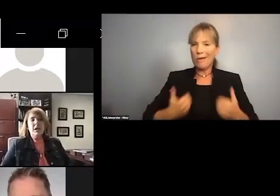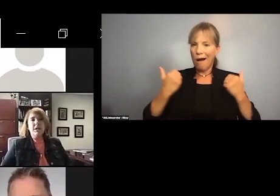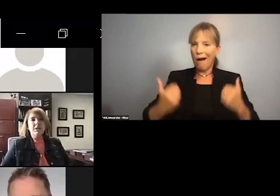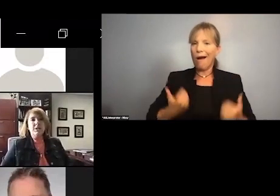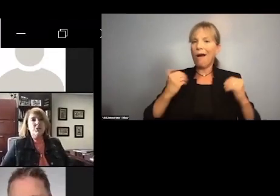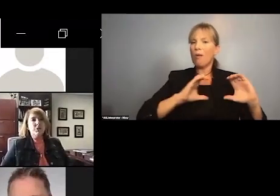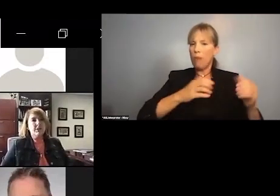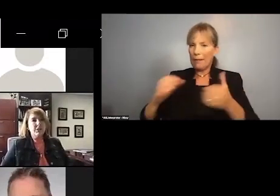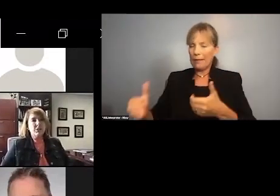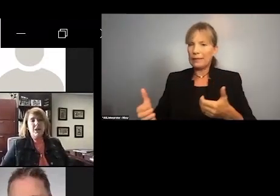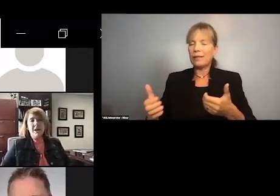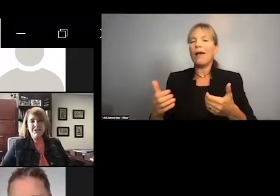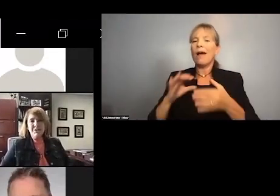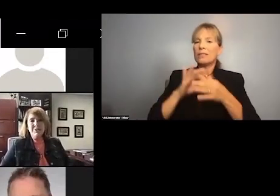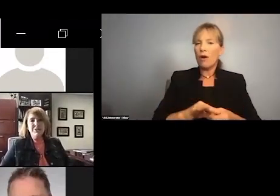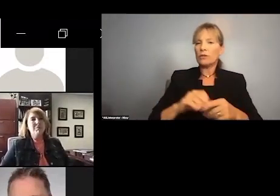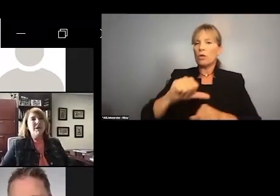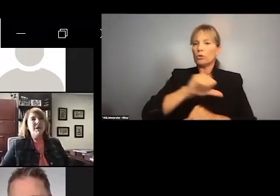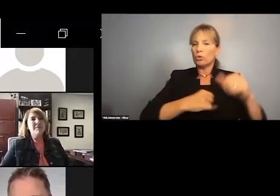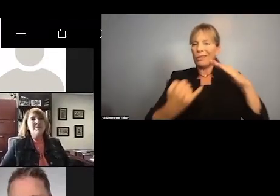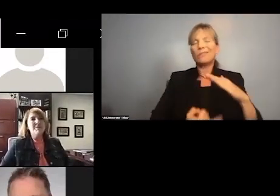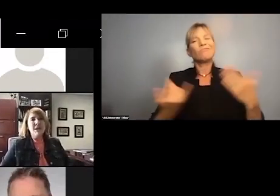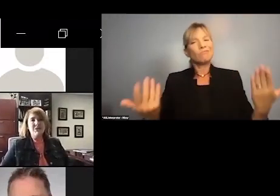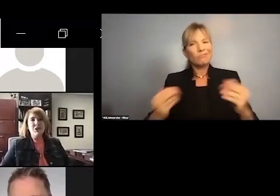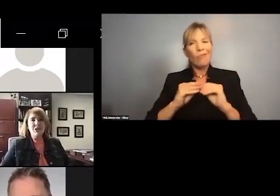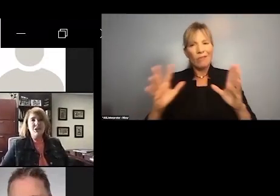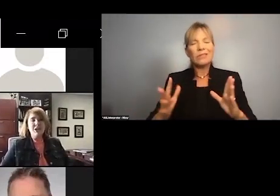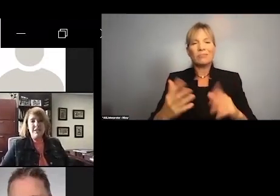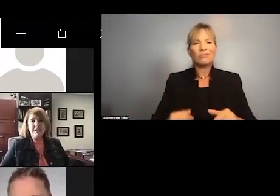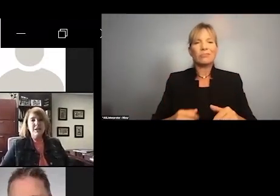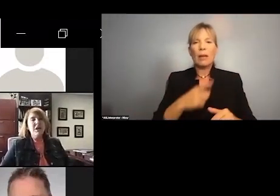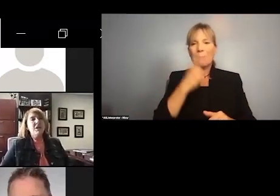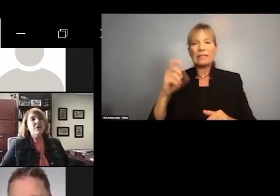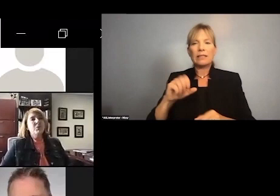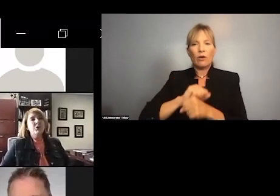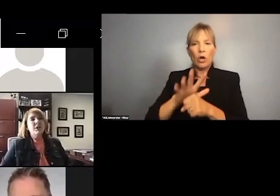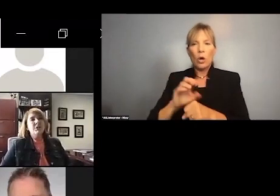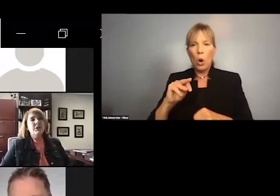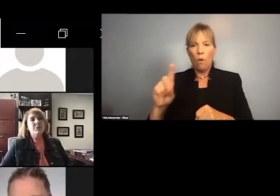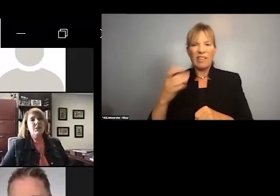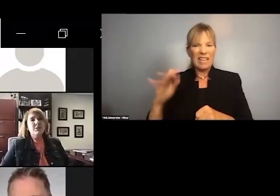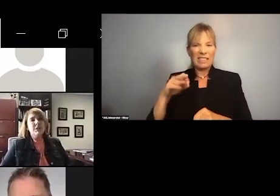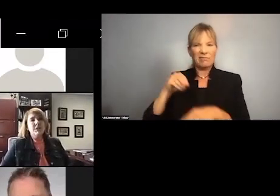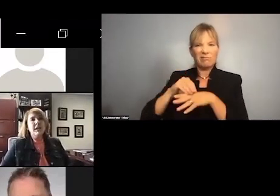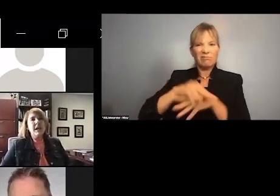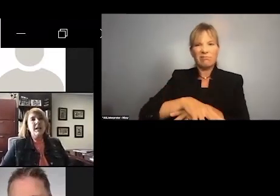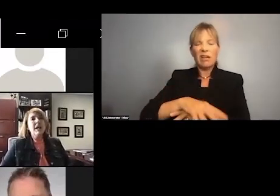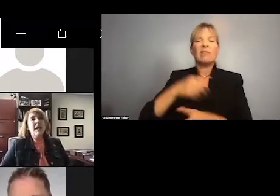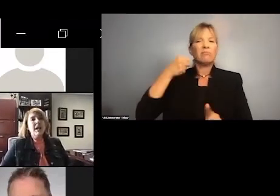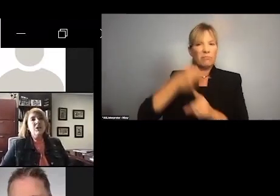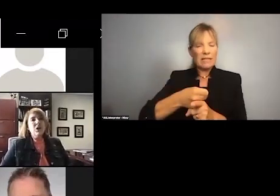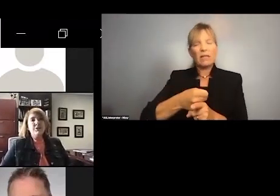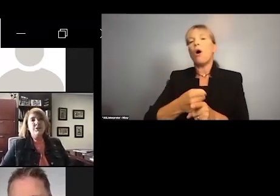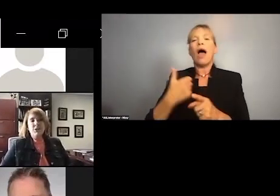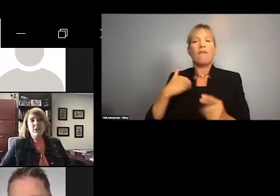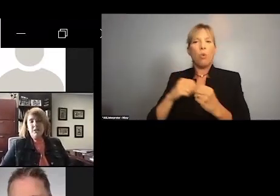populations now in the context of social isolation. Obviously, with the impact of COVID-19, there are more studies looking specifically at